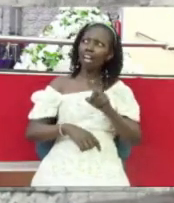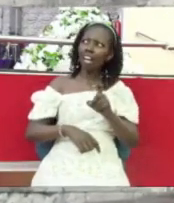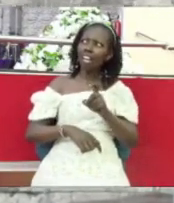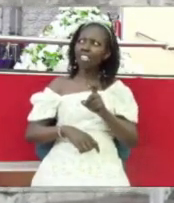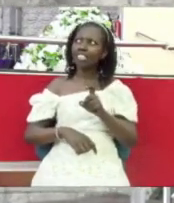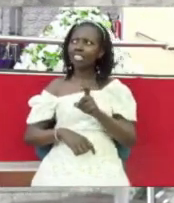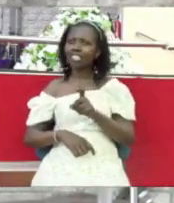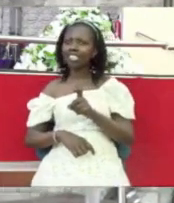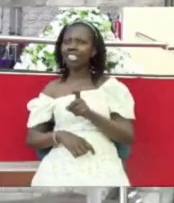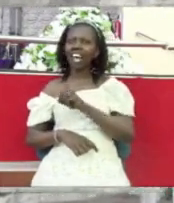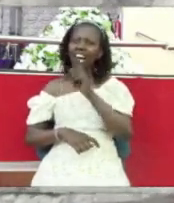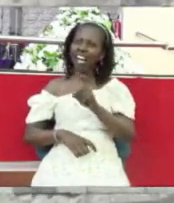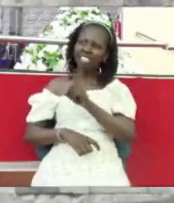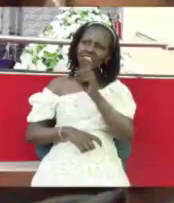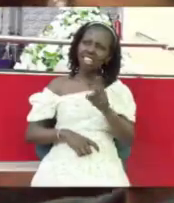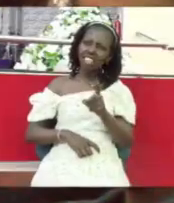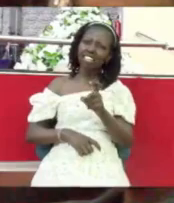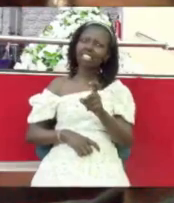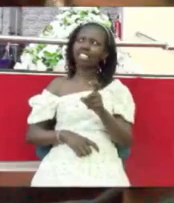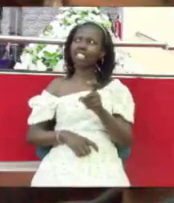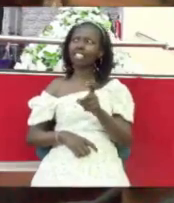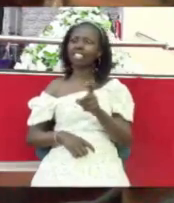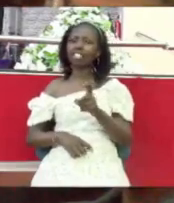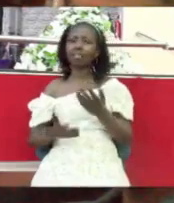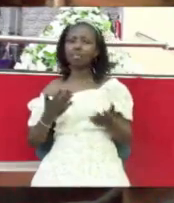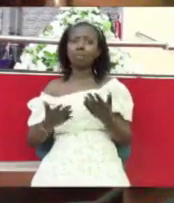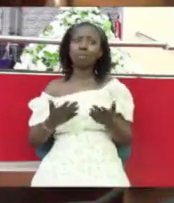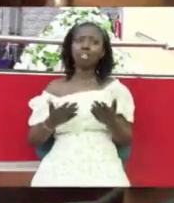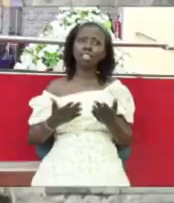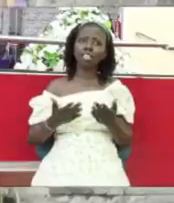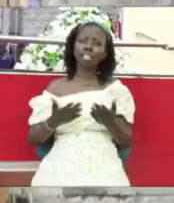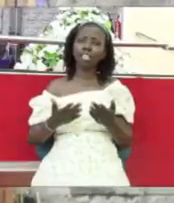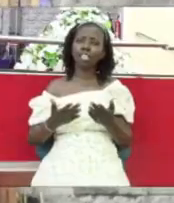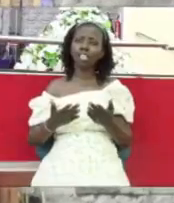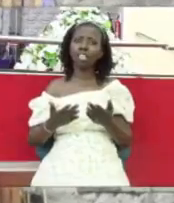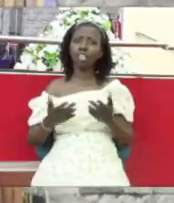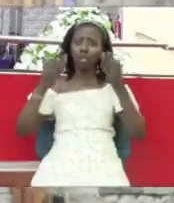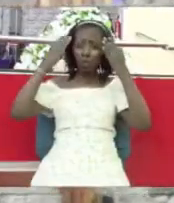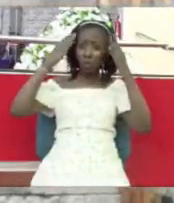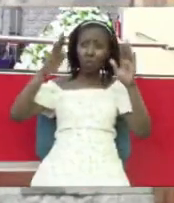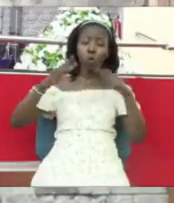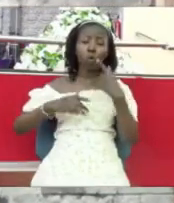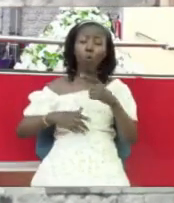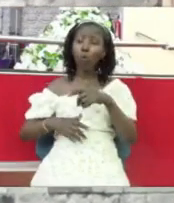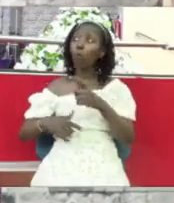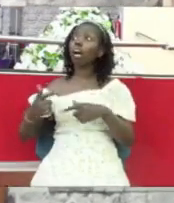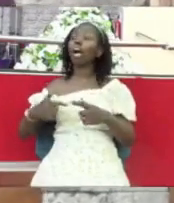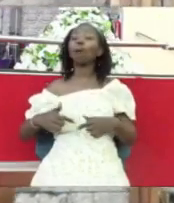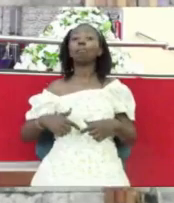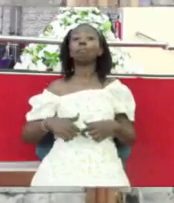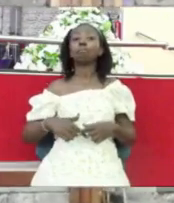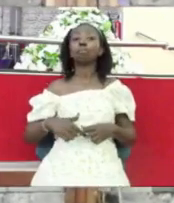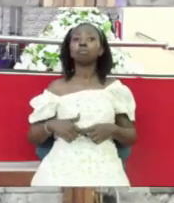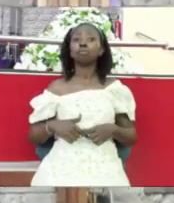huyo amekuja? Utakapokuwa tunaongea pengine hatuna hata mimi. You actually don't know who has knocked on the door. You asking. Pengine hujui hata